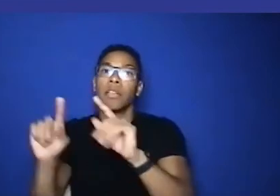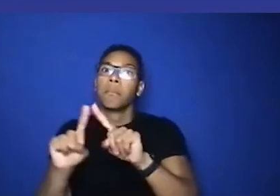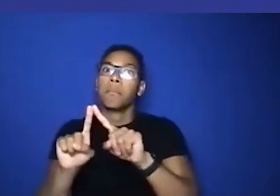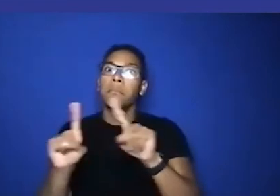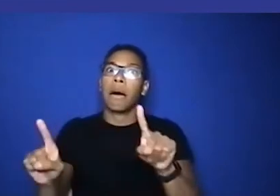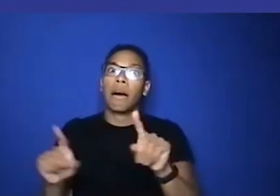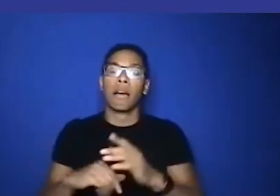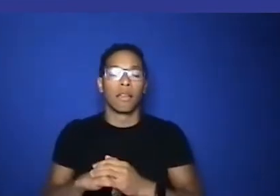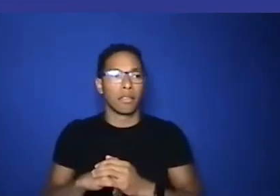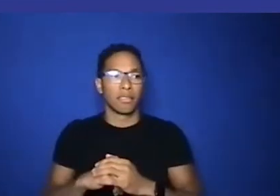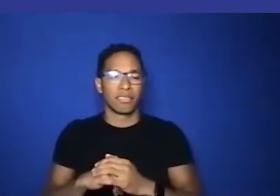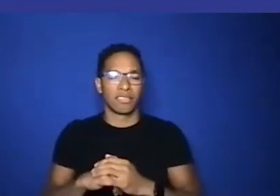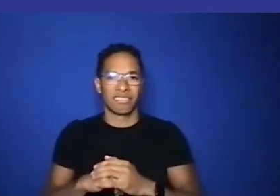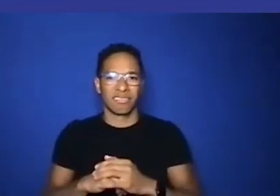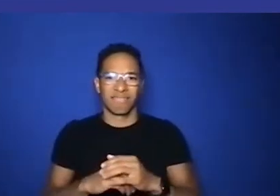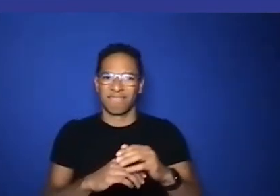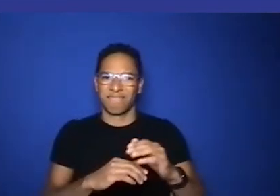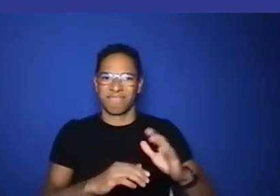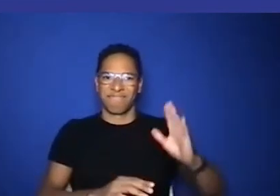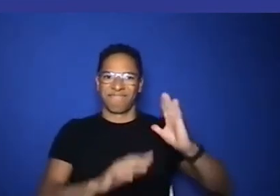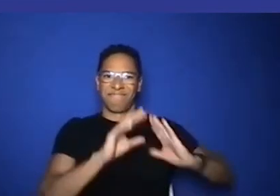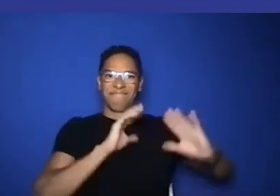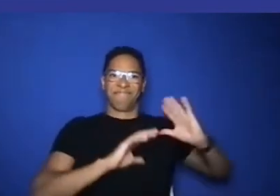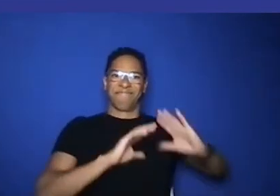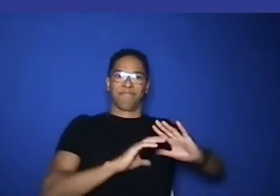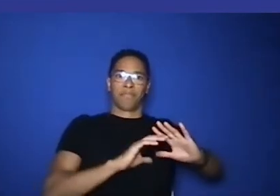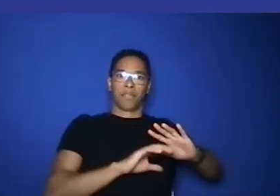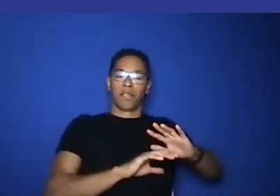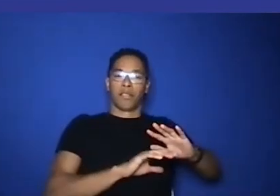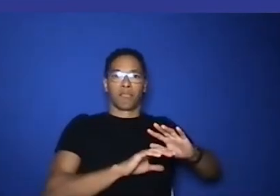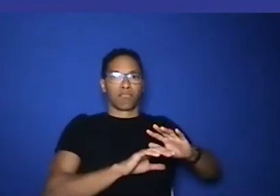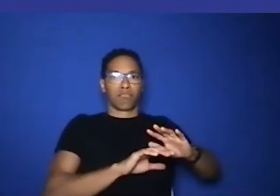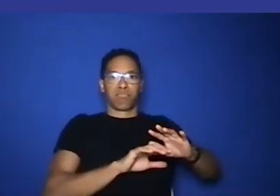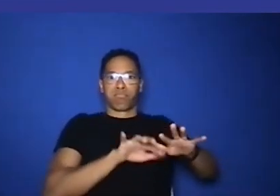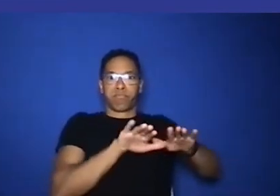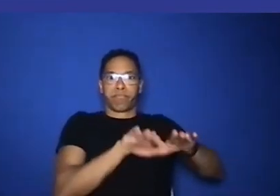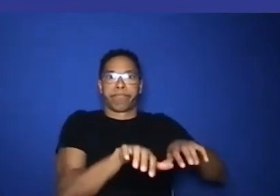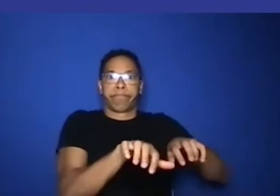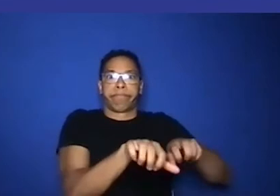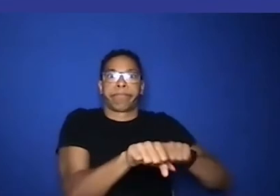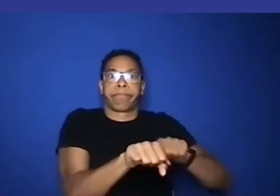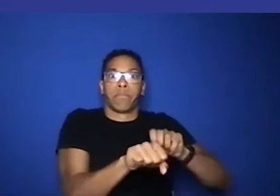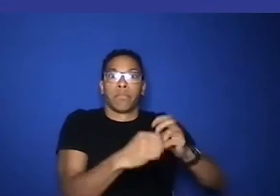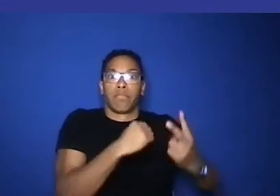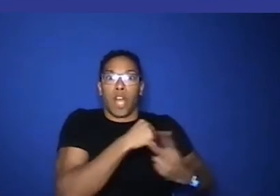that decolonial archive is an archive of relations and consent.